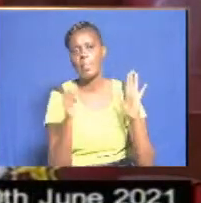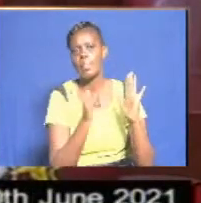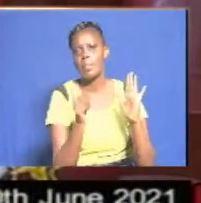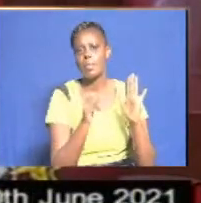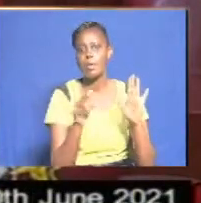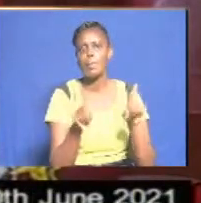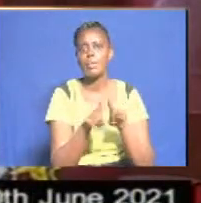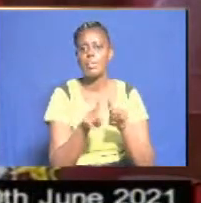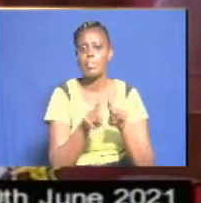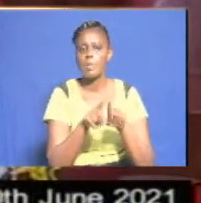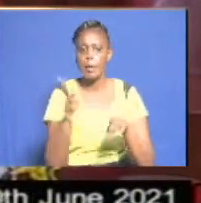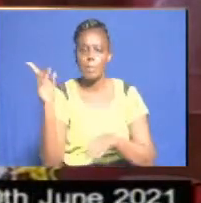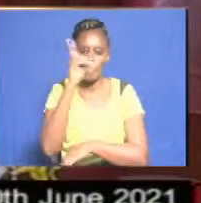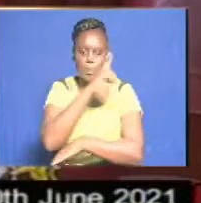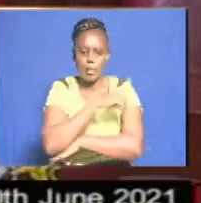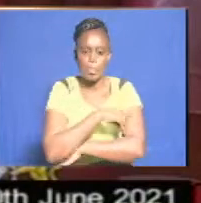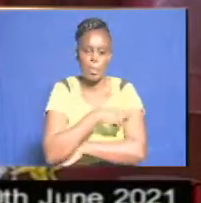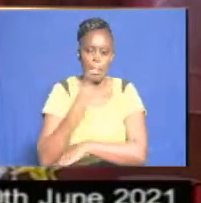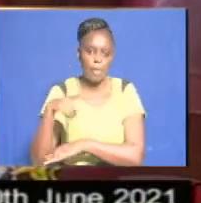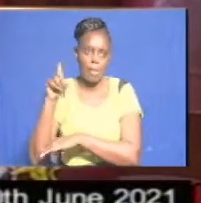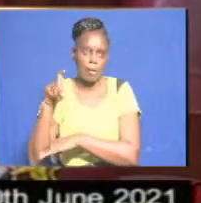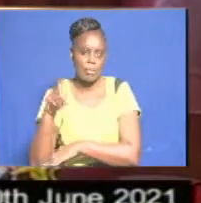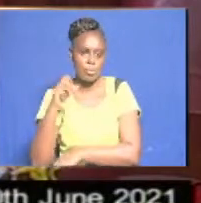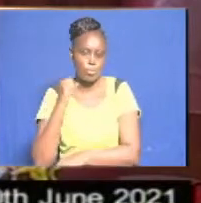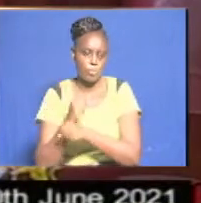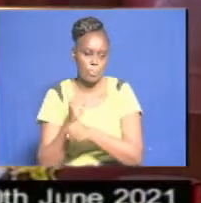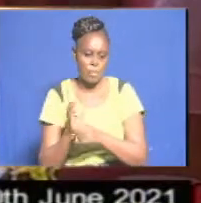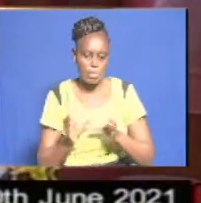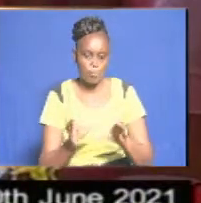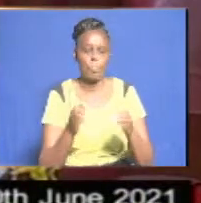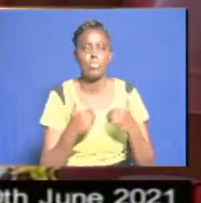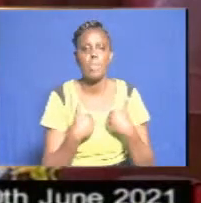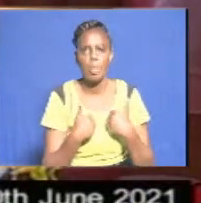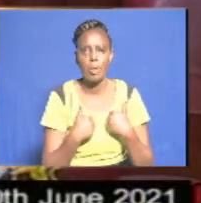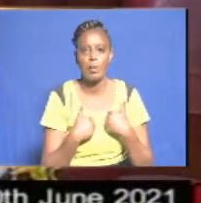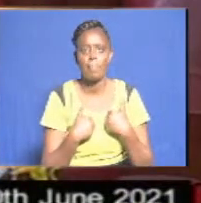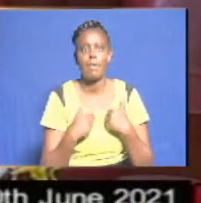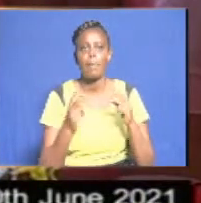same evening, the executive formed a task force,